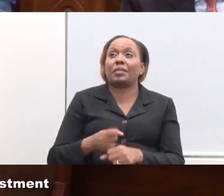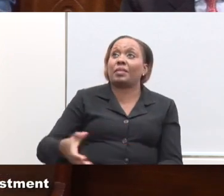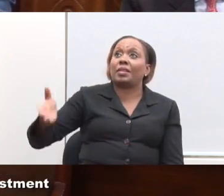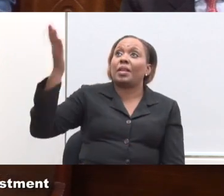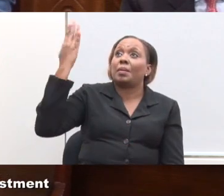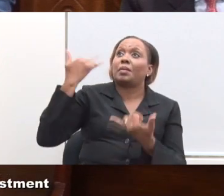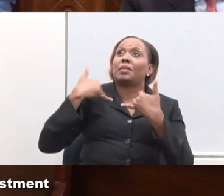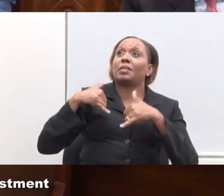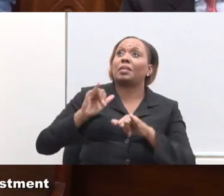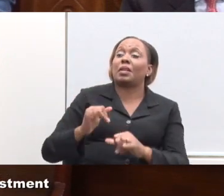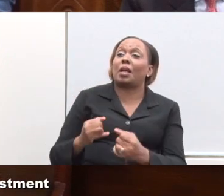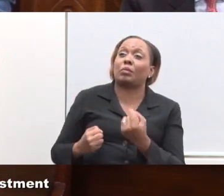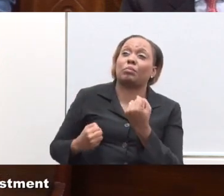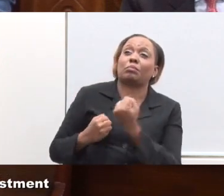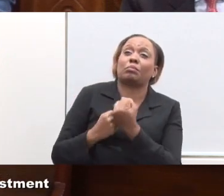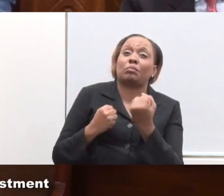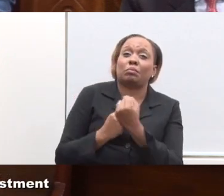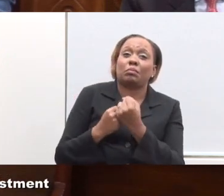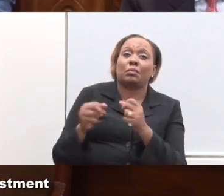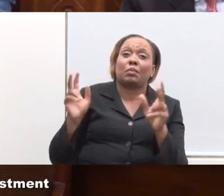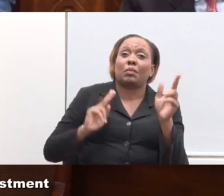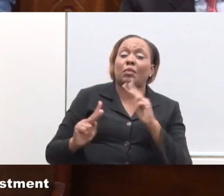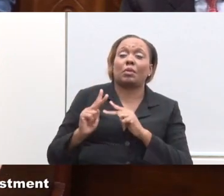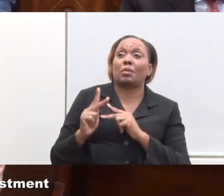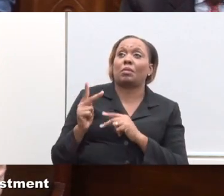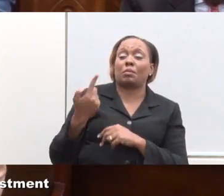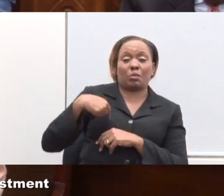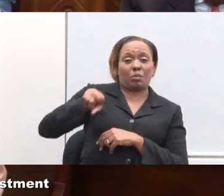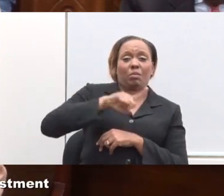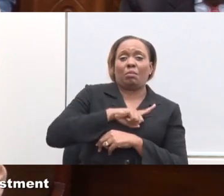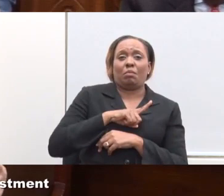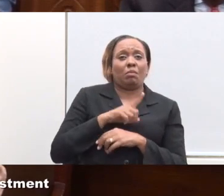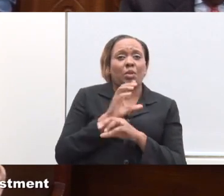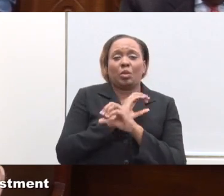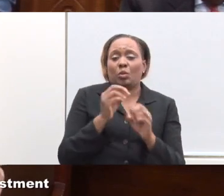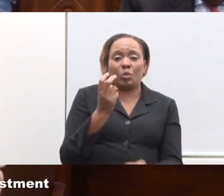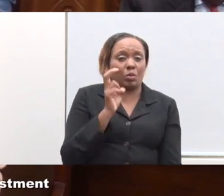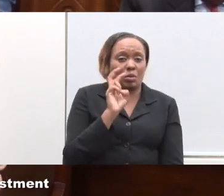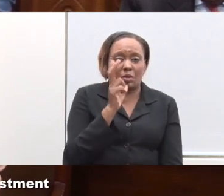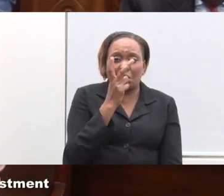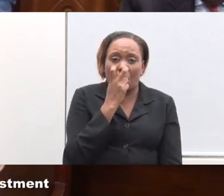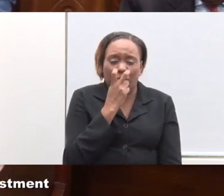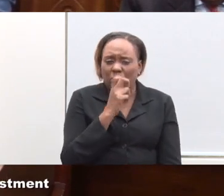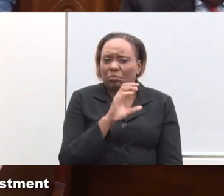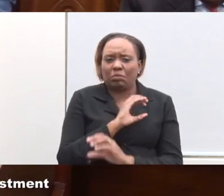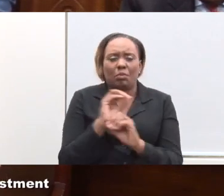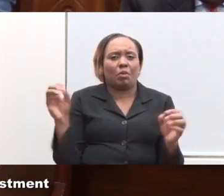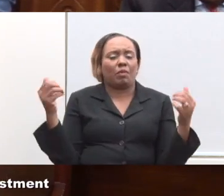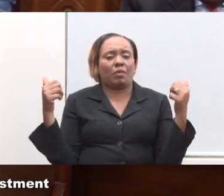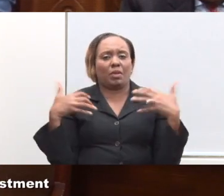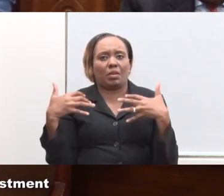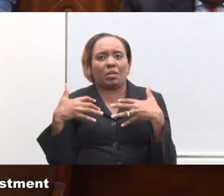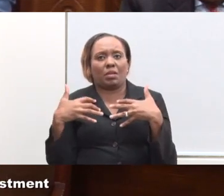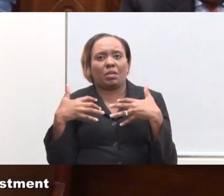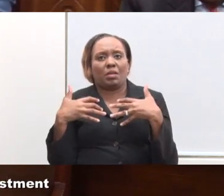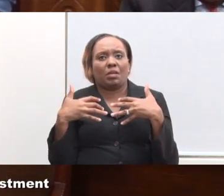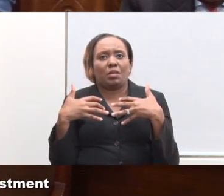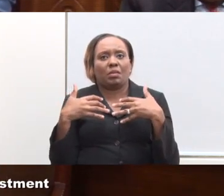him still on our people's side, we have no doubts nor